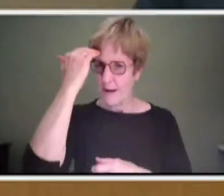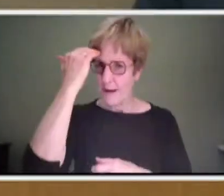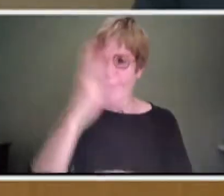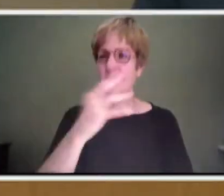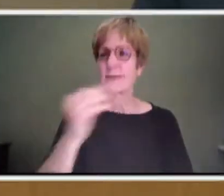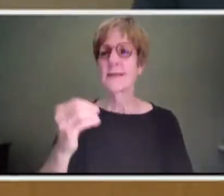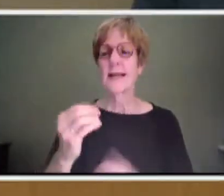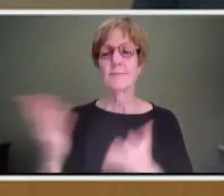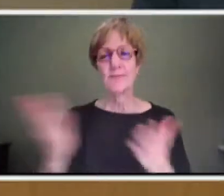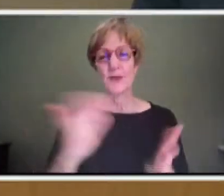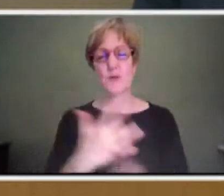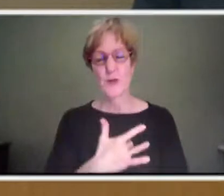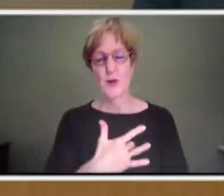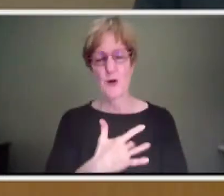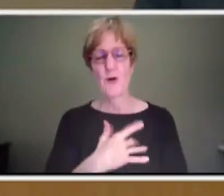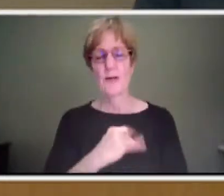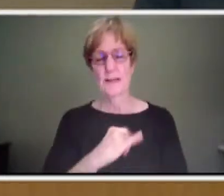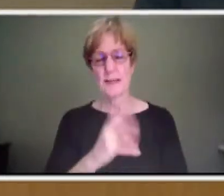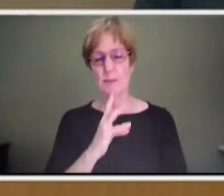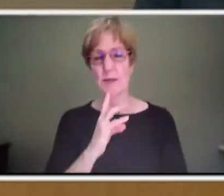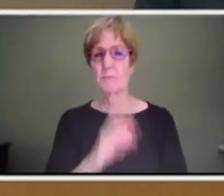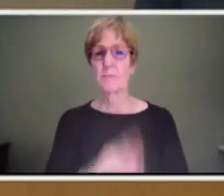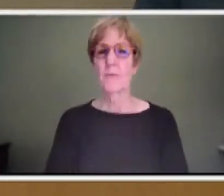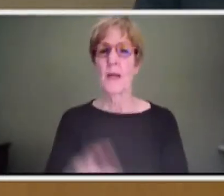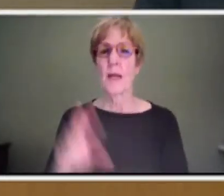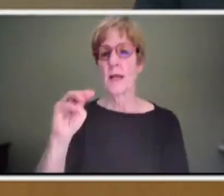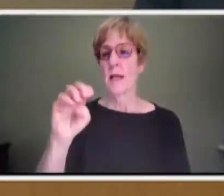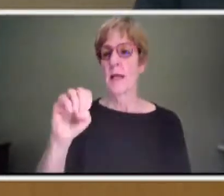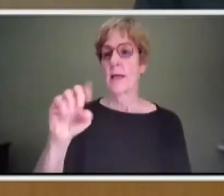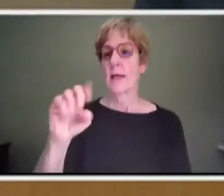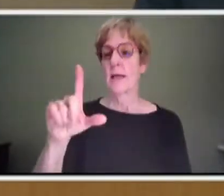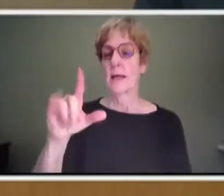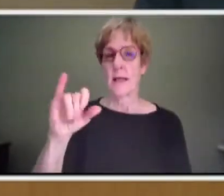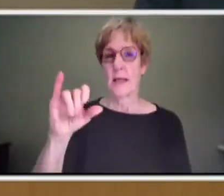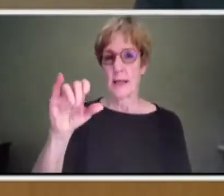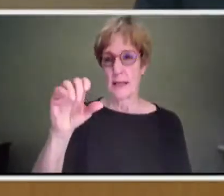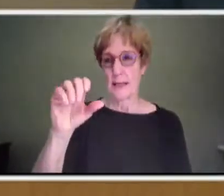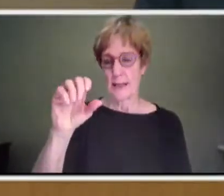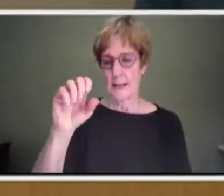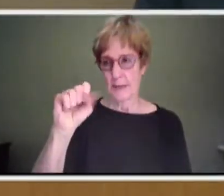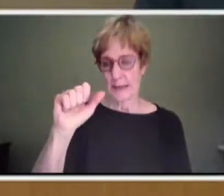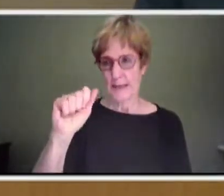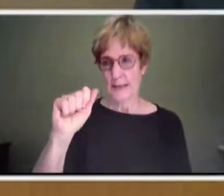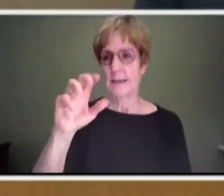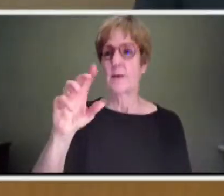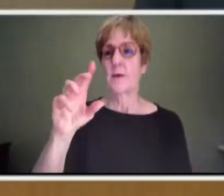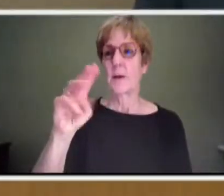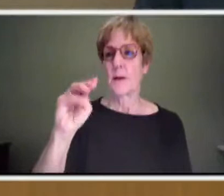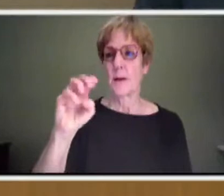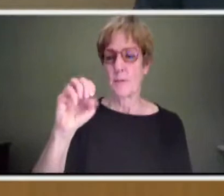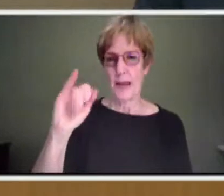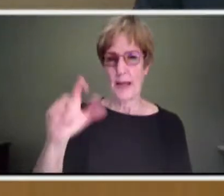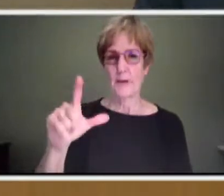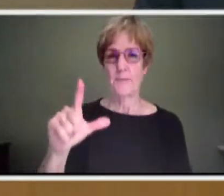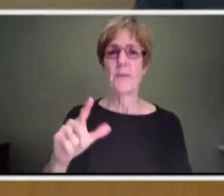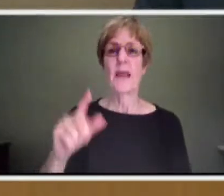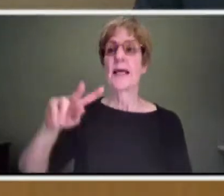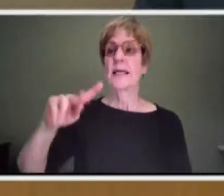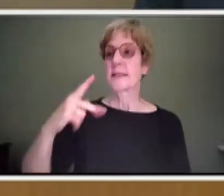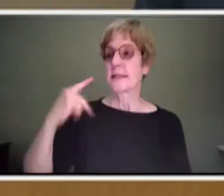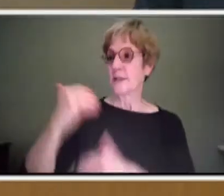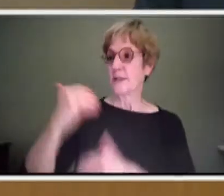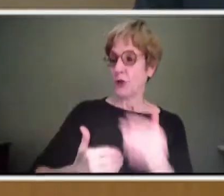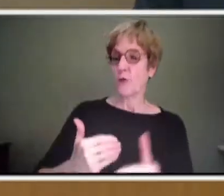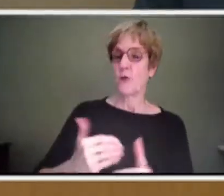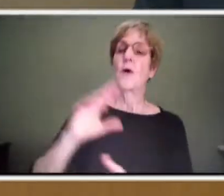speak to you today. I am Melissa D. Snell, and I'm a native Charlottean, a second-generation graduate of West